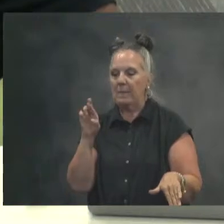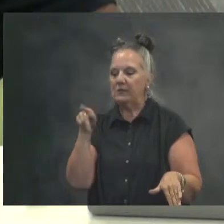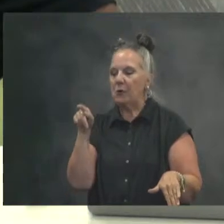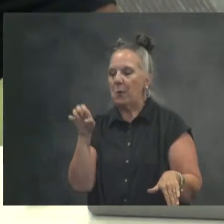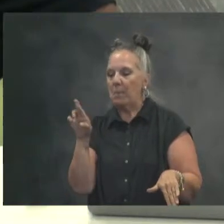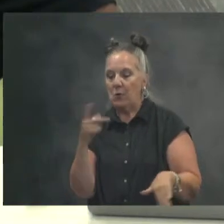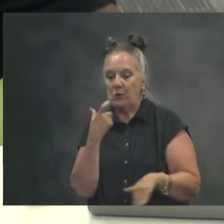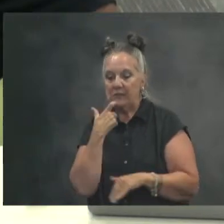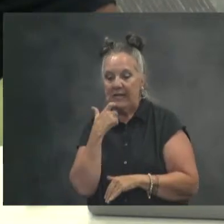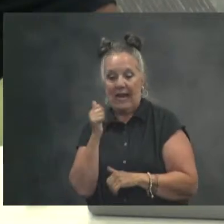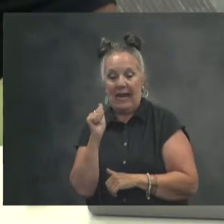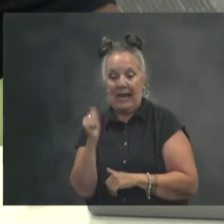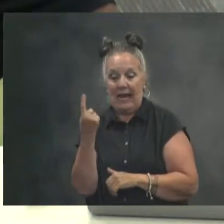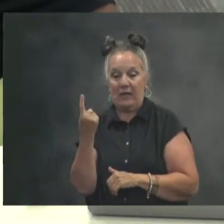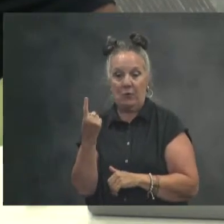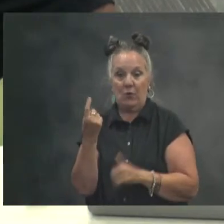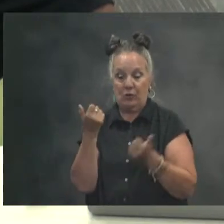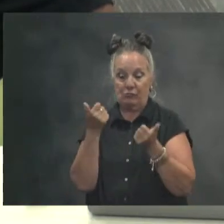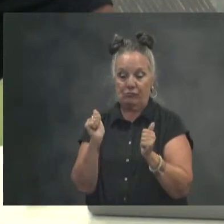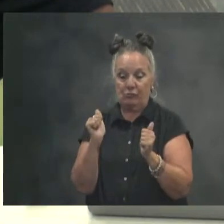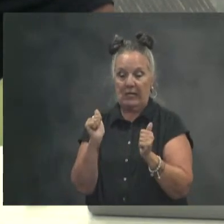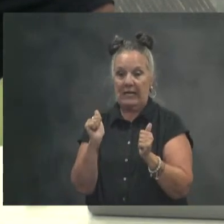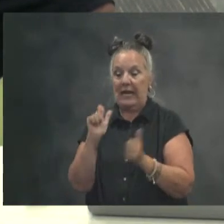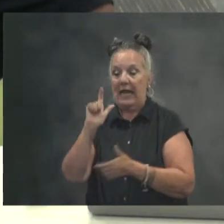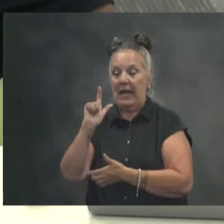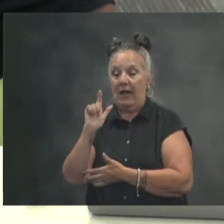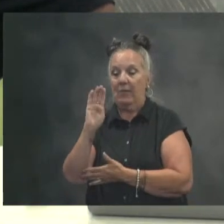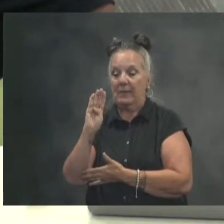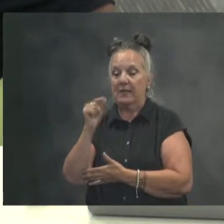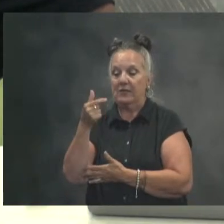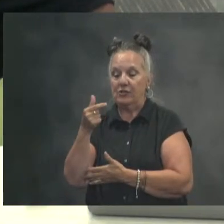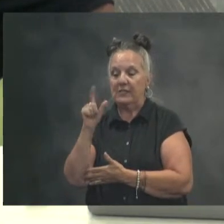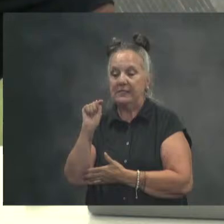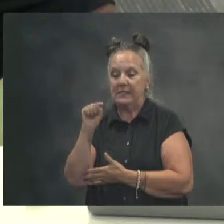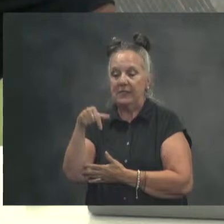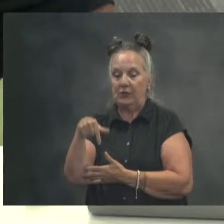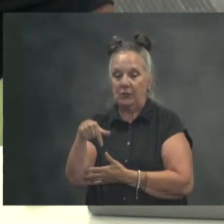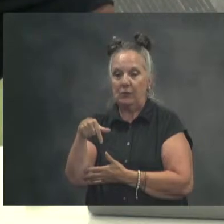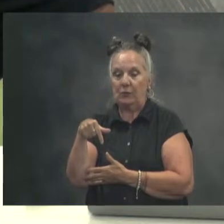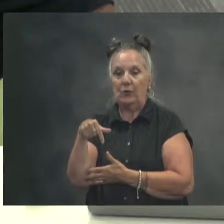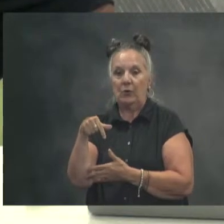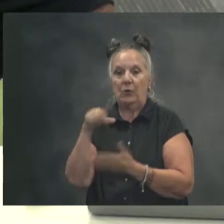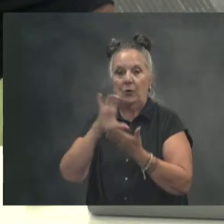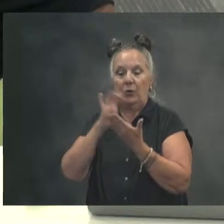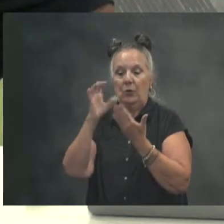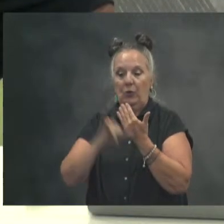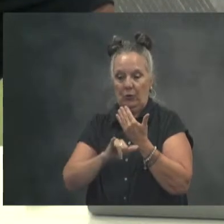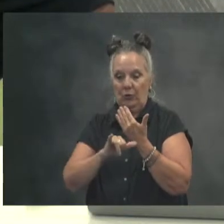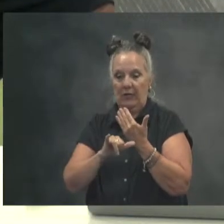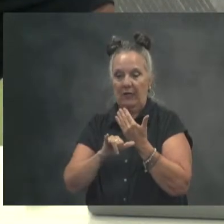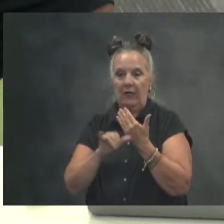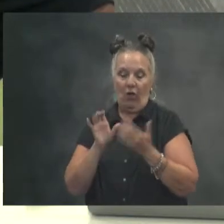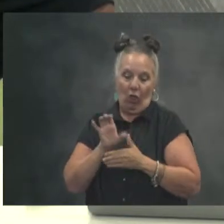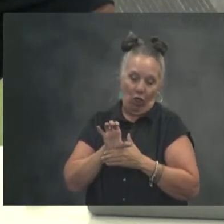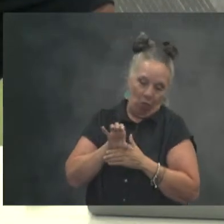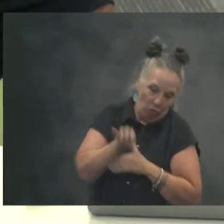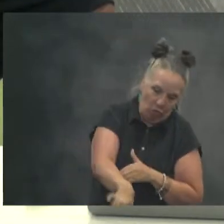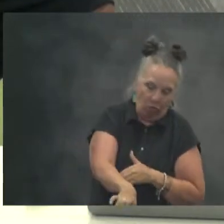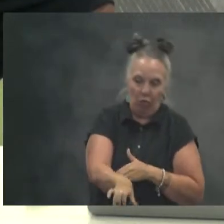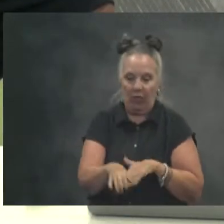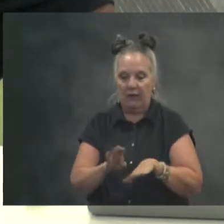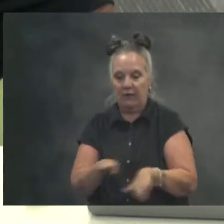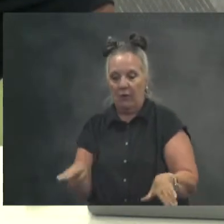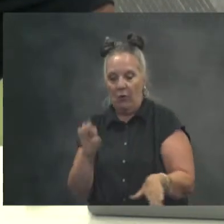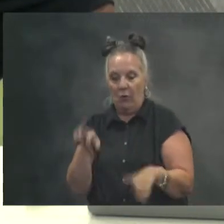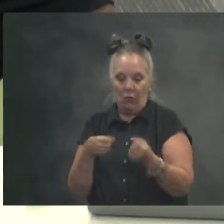there's anybody here trying to promote LGBT curriculum down the throats of children, or you are in